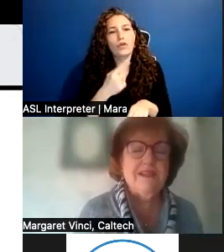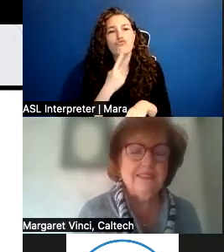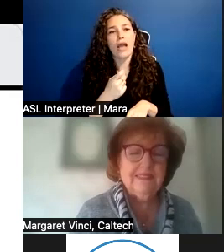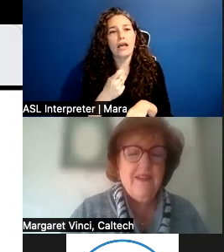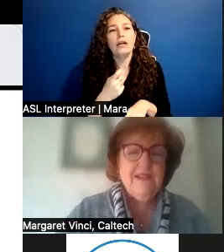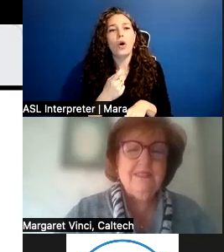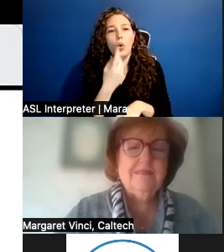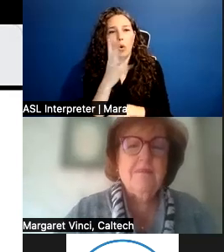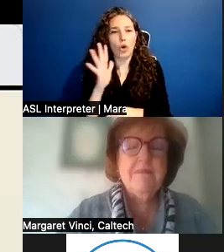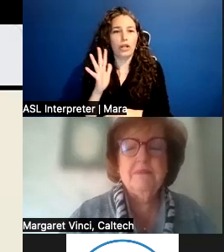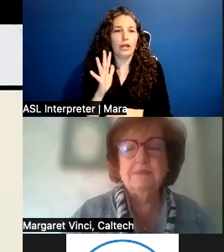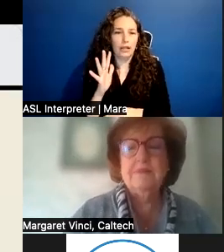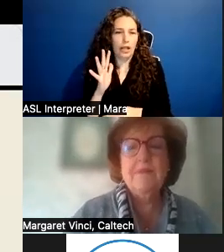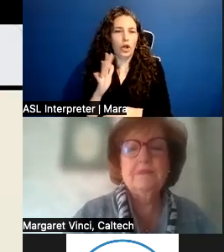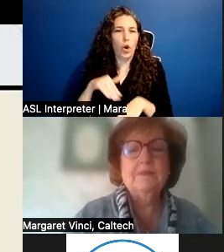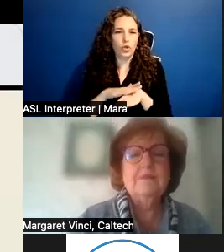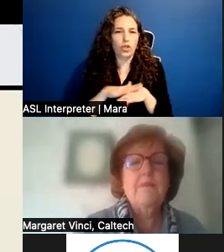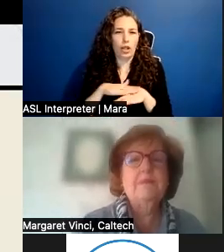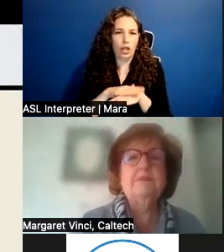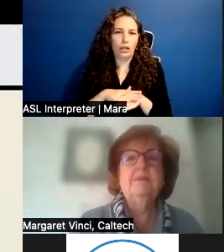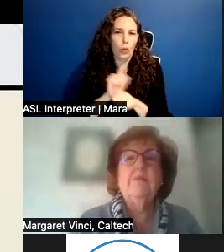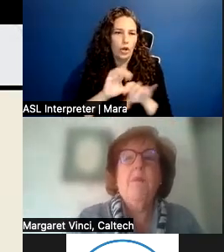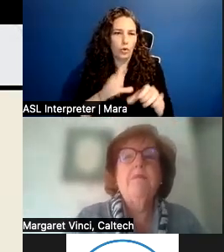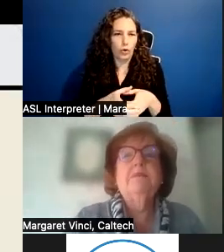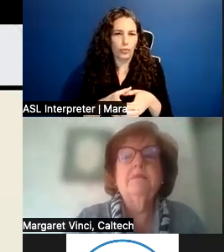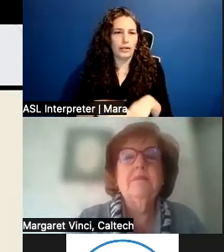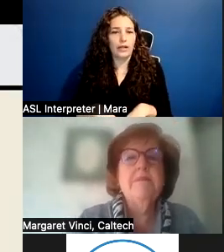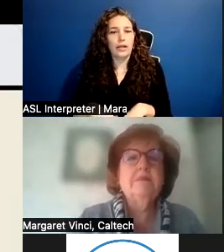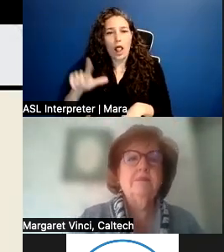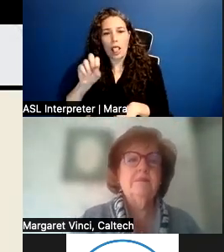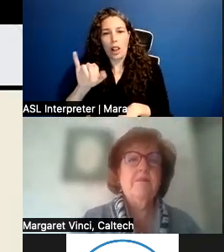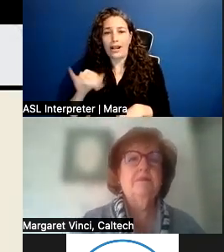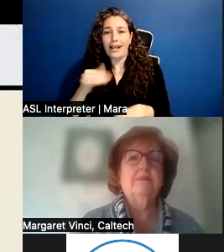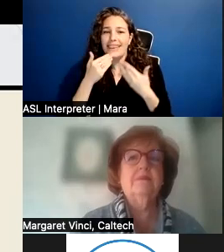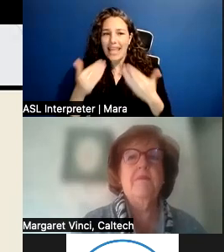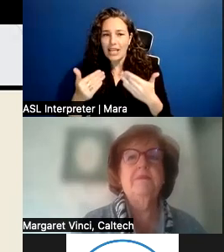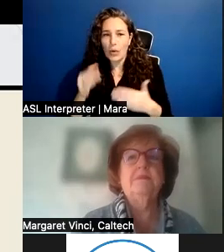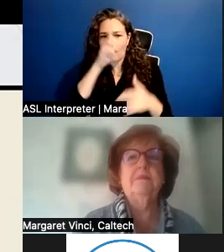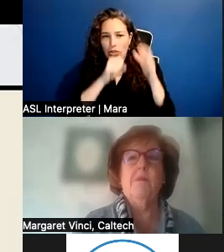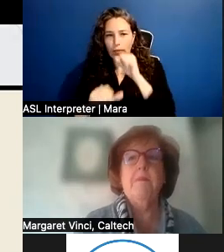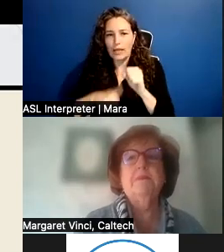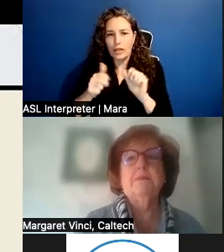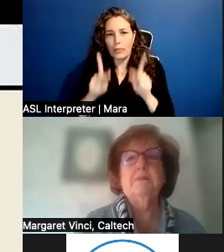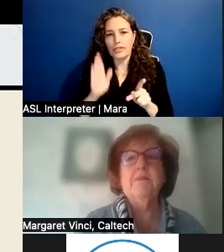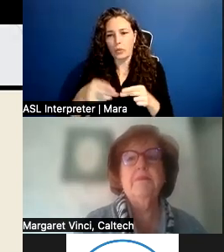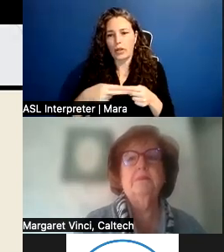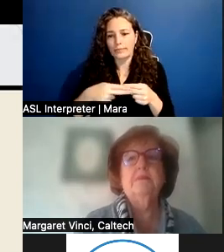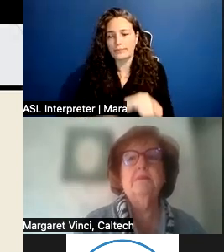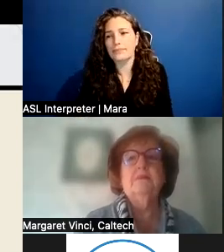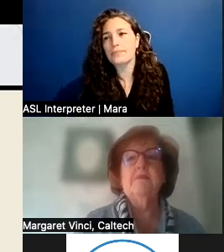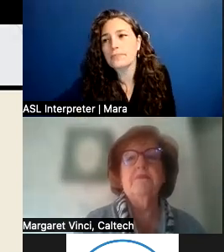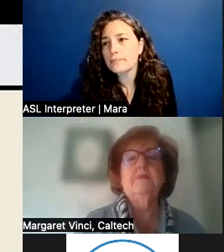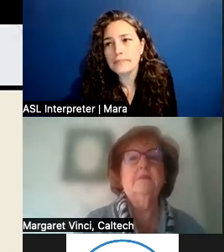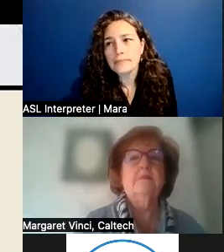much, Margaret. And I'm assuming Mark or someone, yes, will advance the slides. So I'm going to give you a kind of